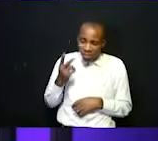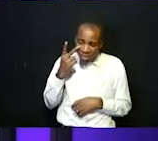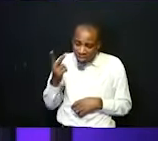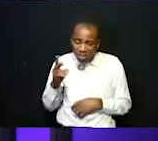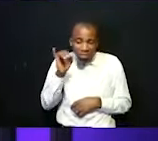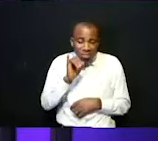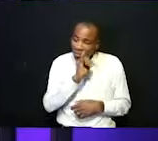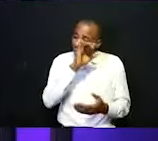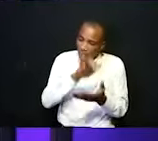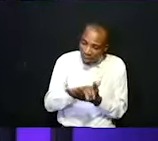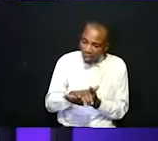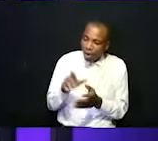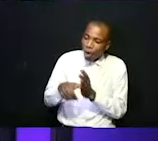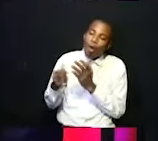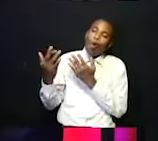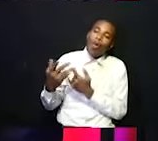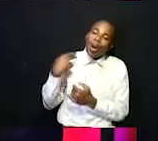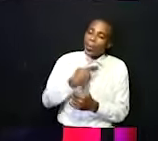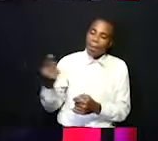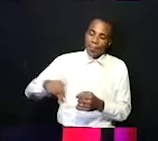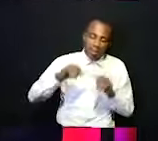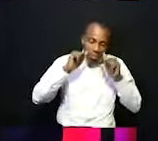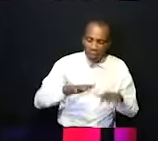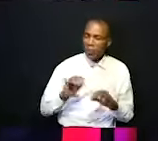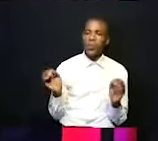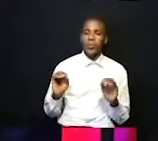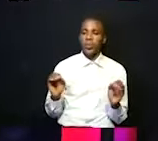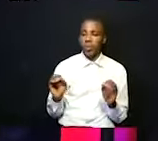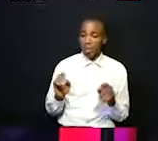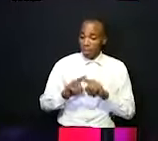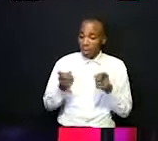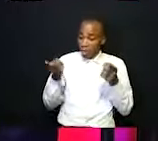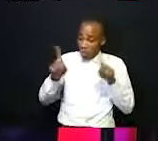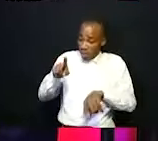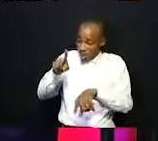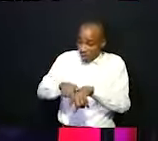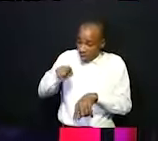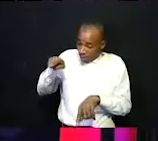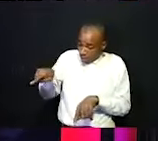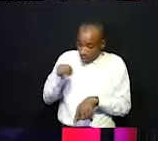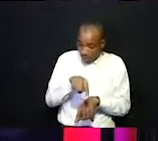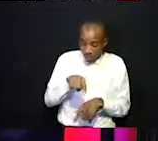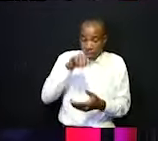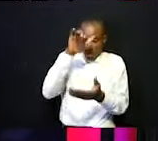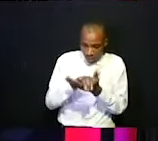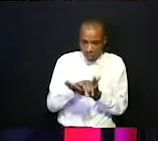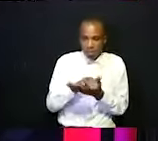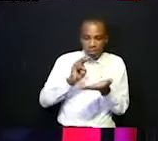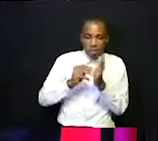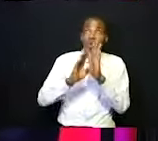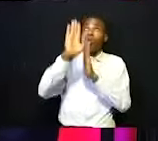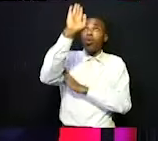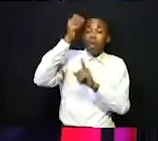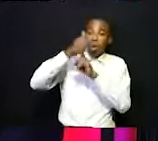marrying. And once you have married, the Bible said that the Lord is acting as a witness. Me whom say Israel forbenu e ware